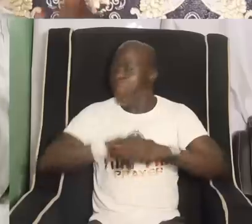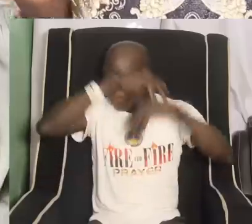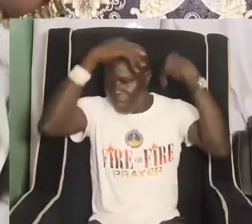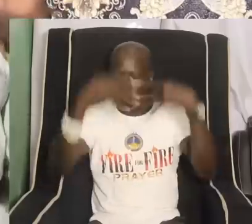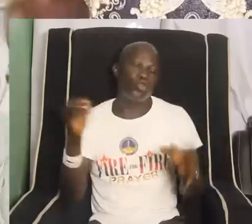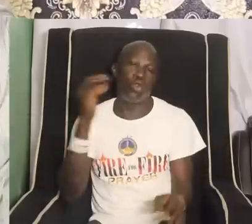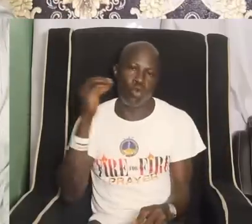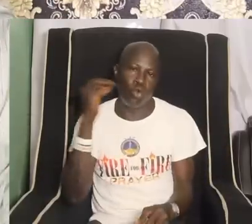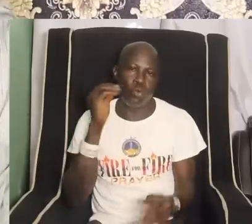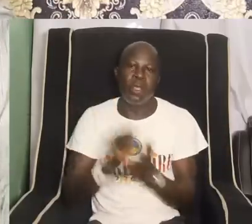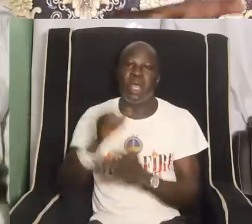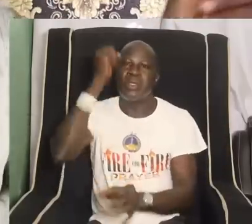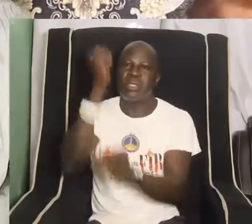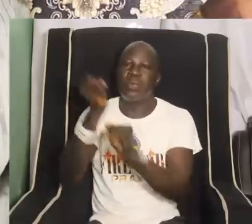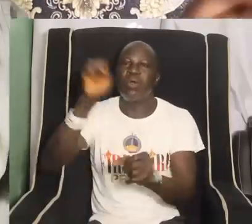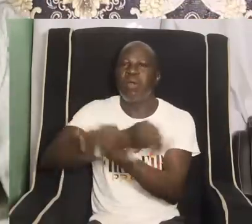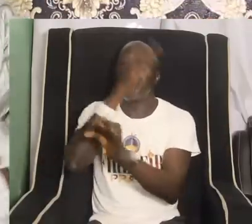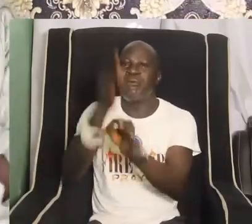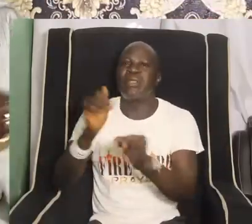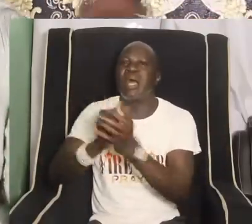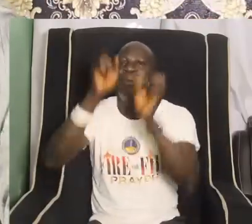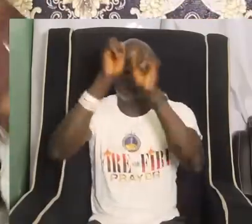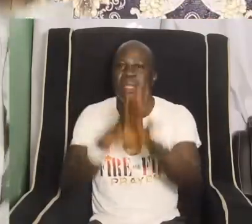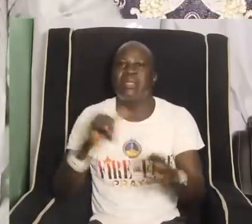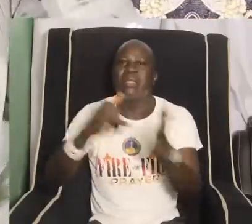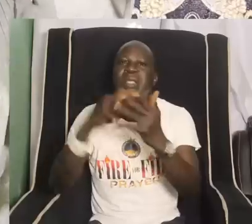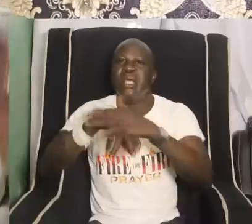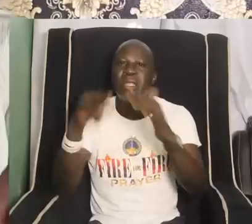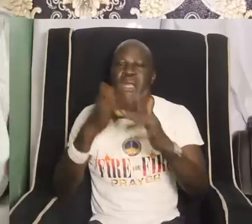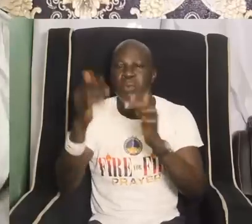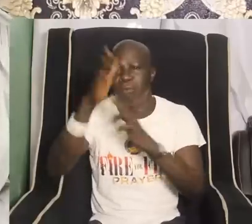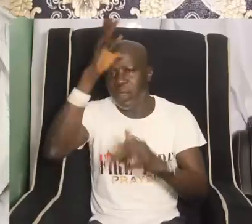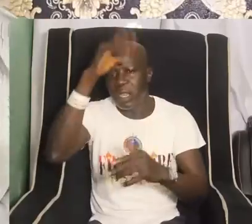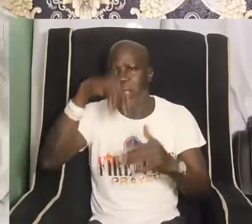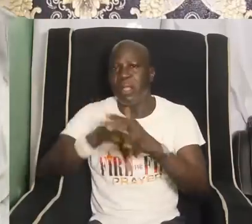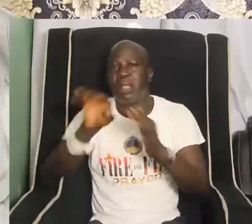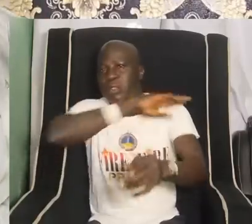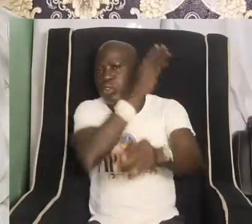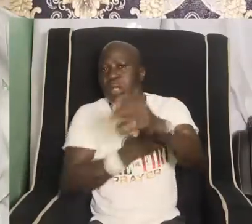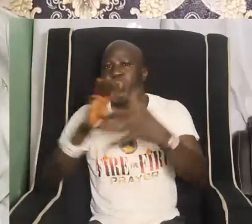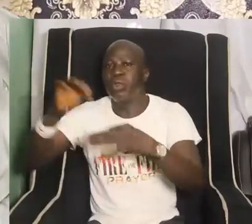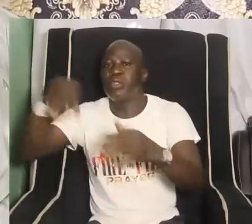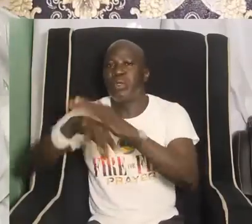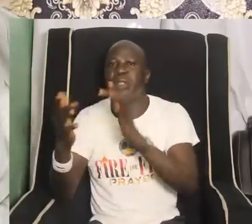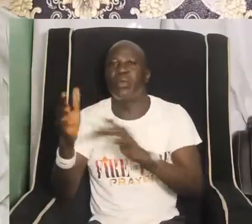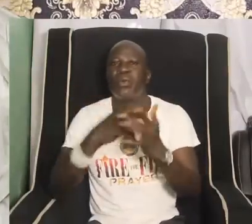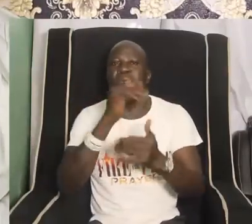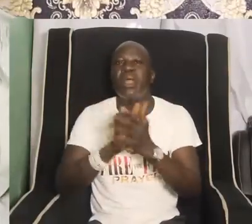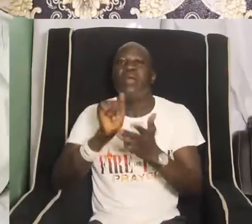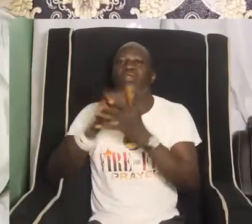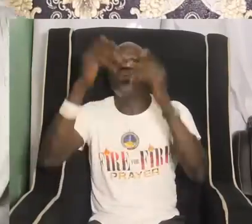For salvation, deliverance, you have testimony. So shall it be. In Jesus' name, my Lord. I've said before that. Whosoever dies in God's program will receive